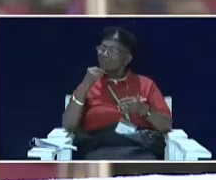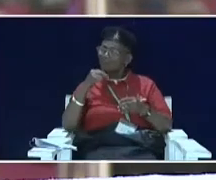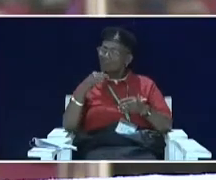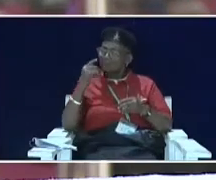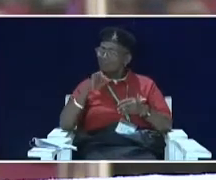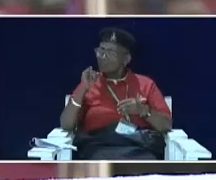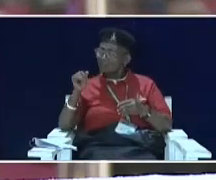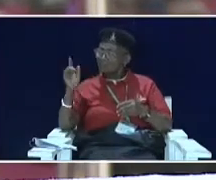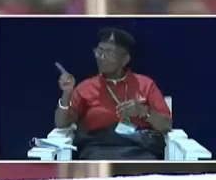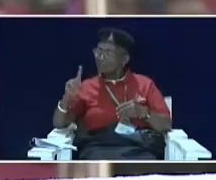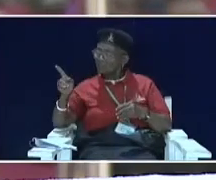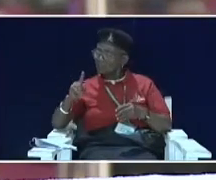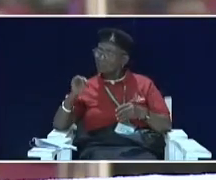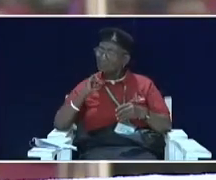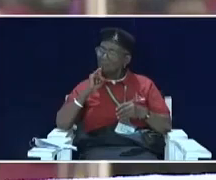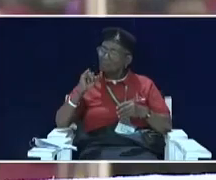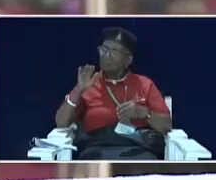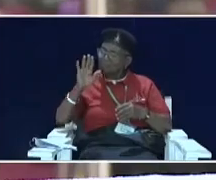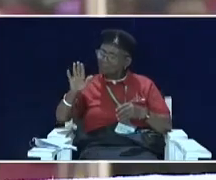God?